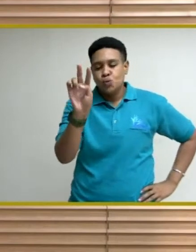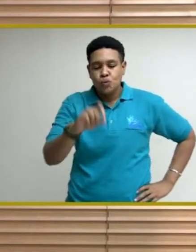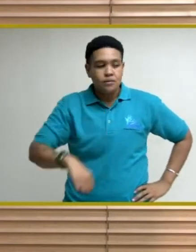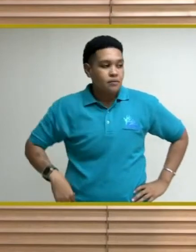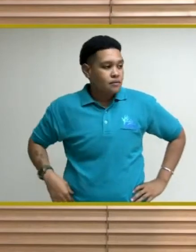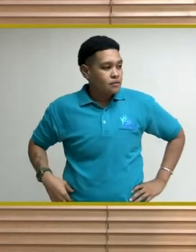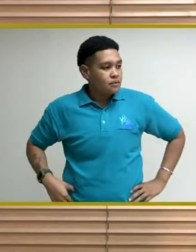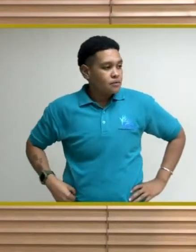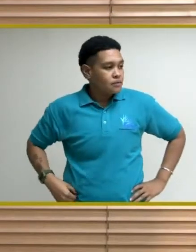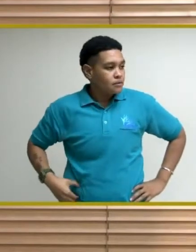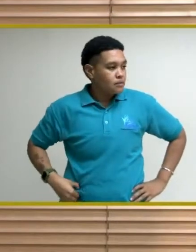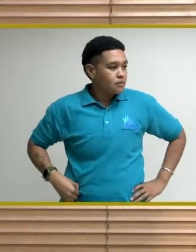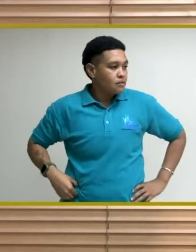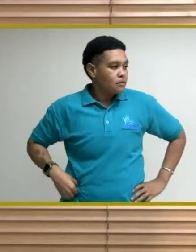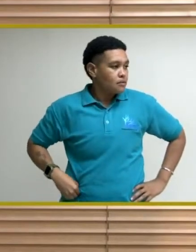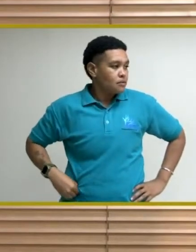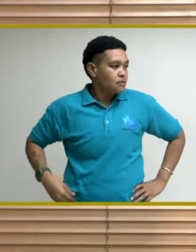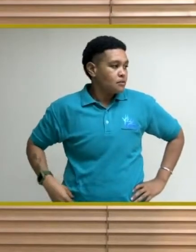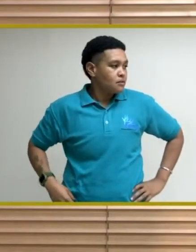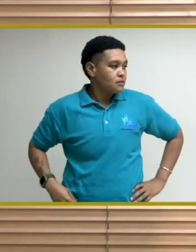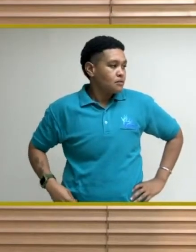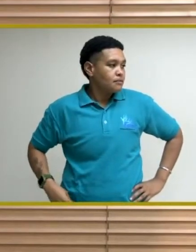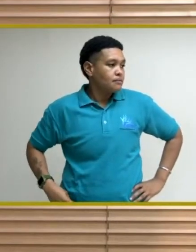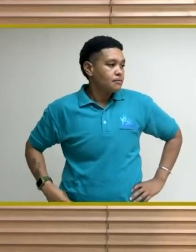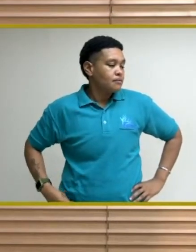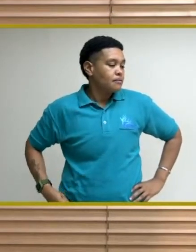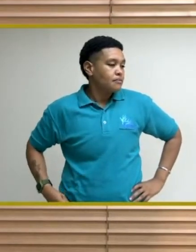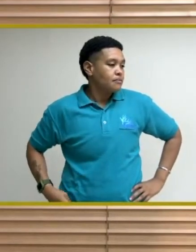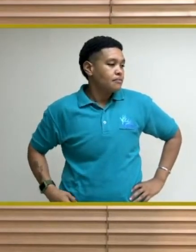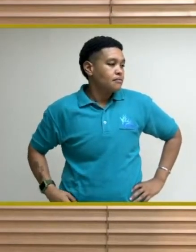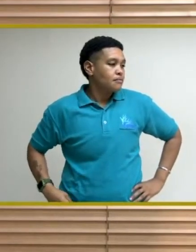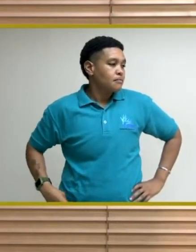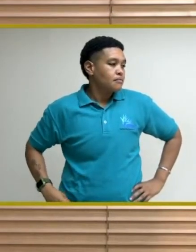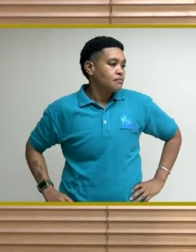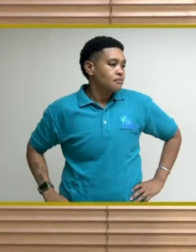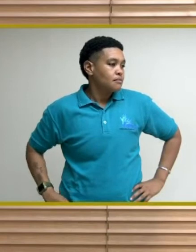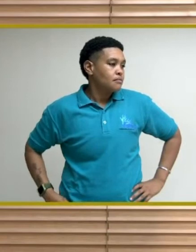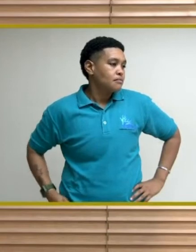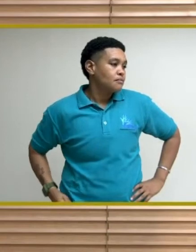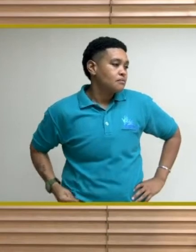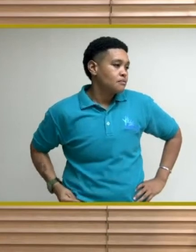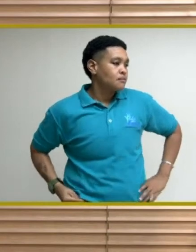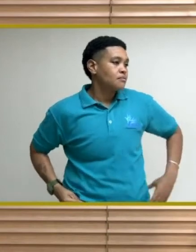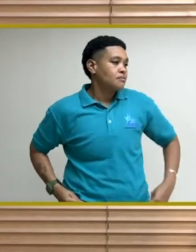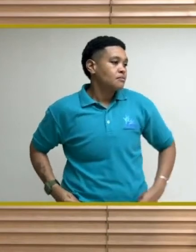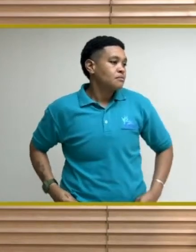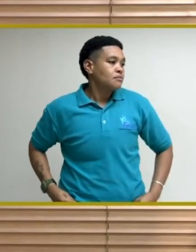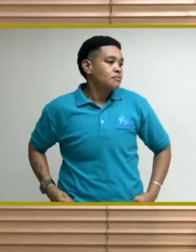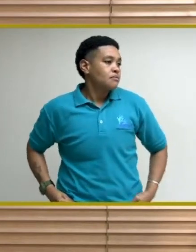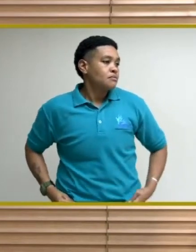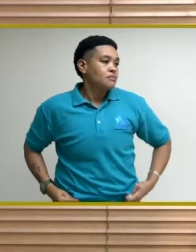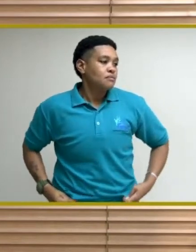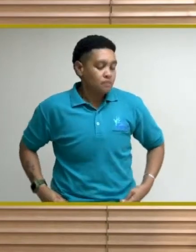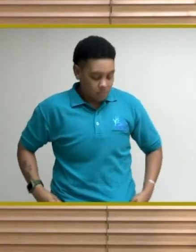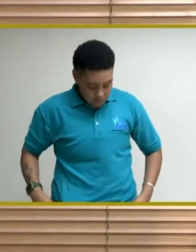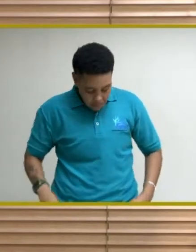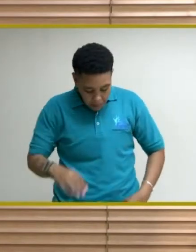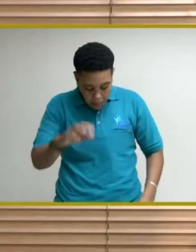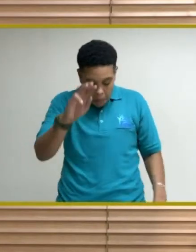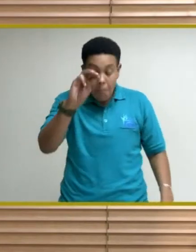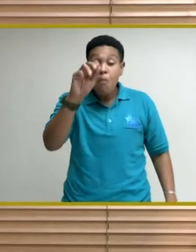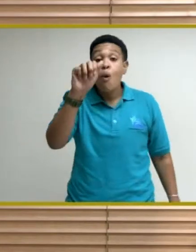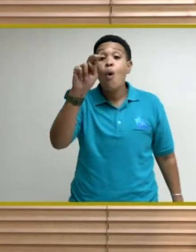Today is the 10th, right? So that started yesterday. And Mona Aging and Wellness Center,